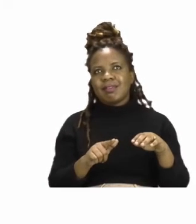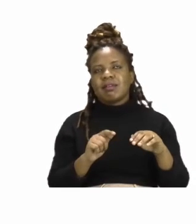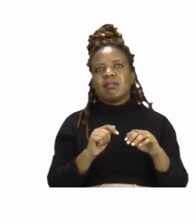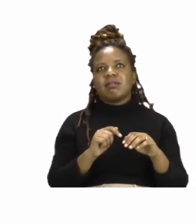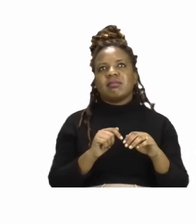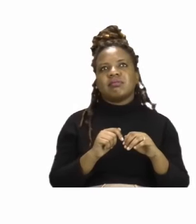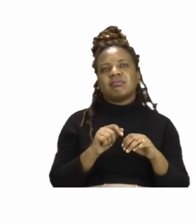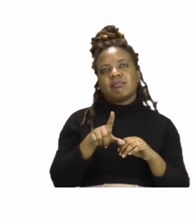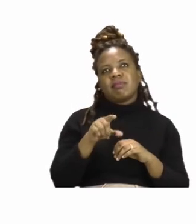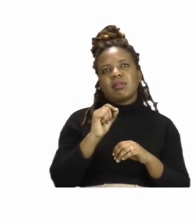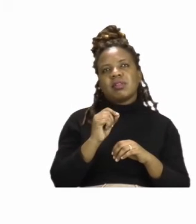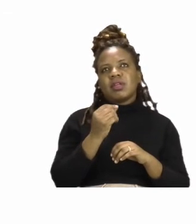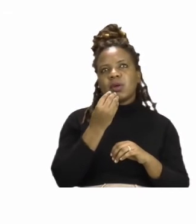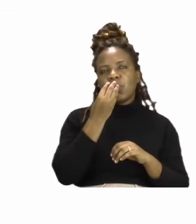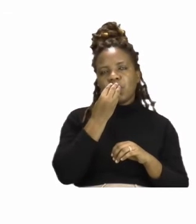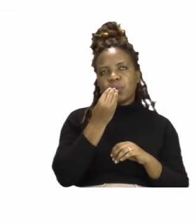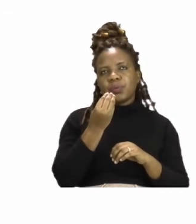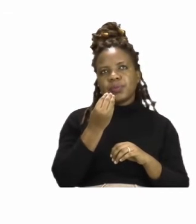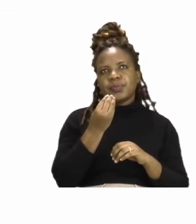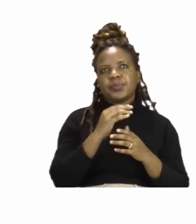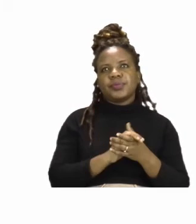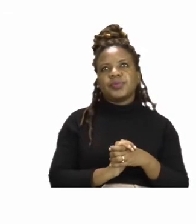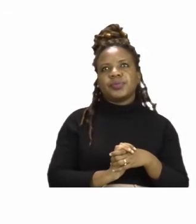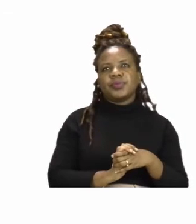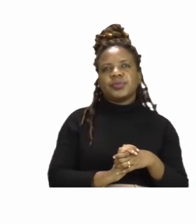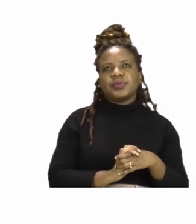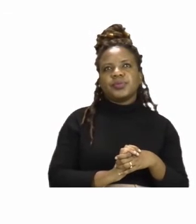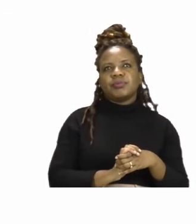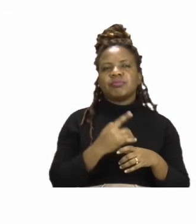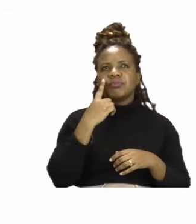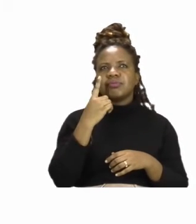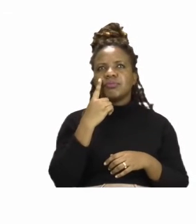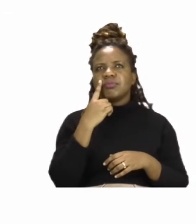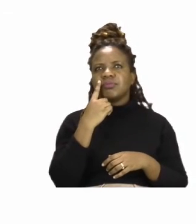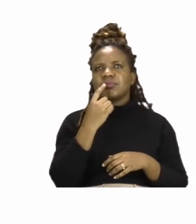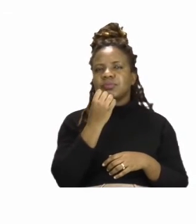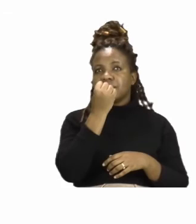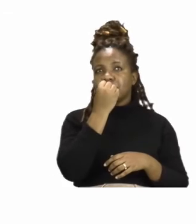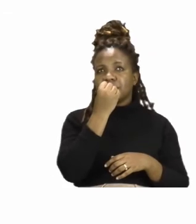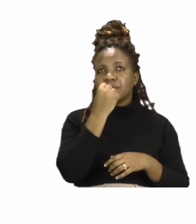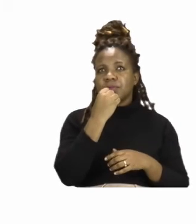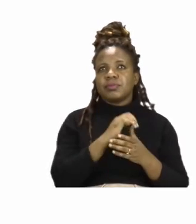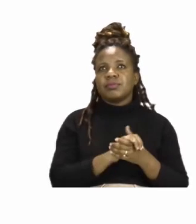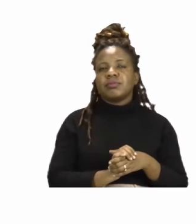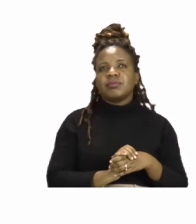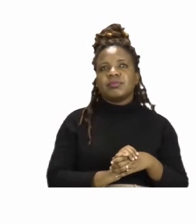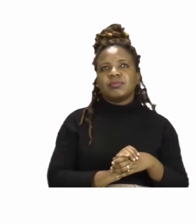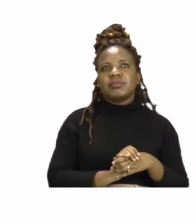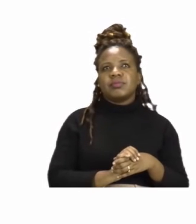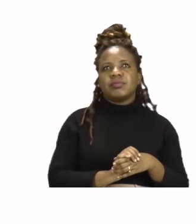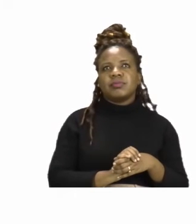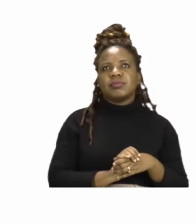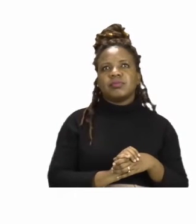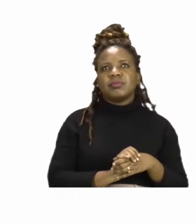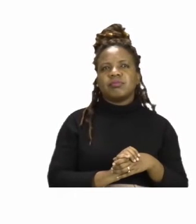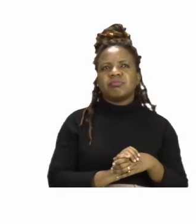we are focusing on the apple. Can you see the green apple? Well done. Now we need to write,